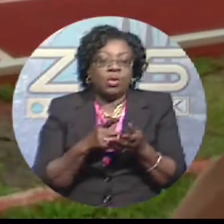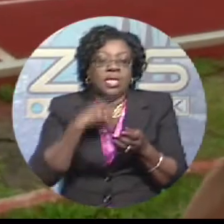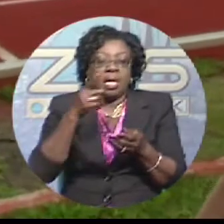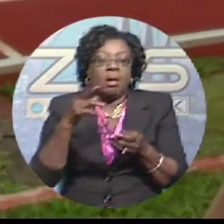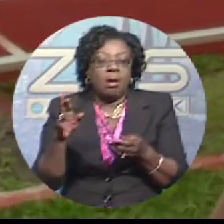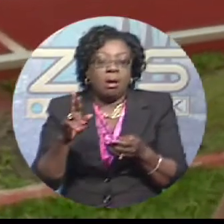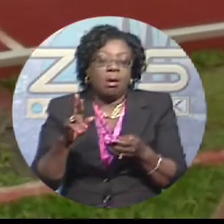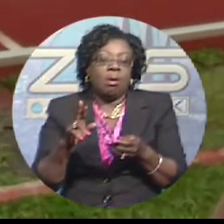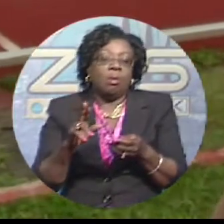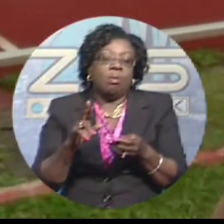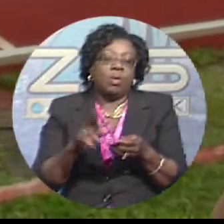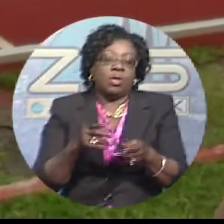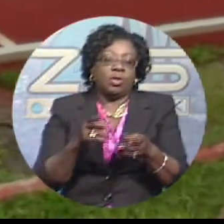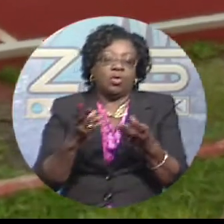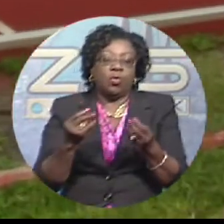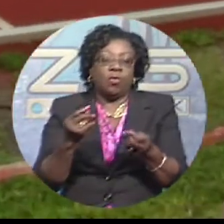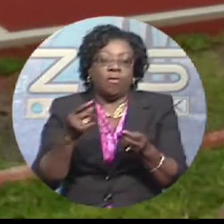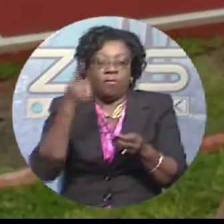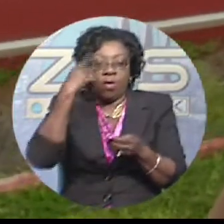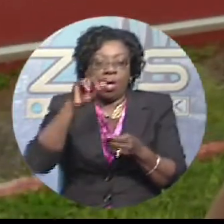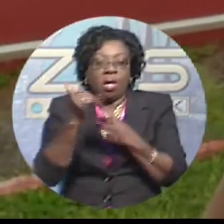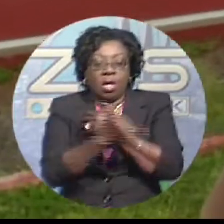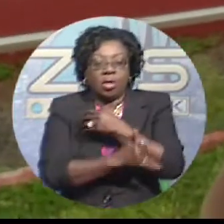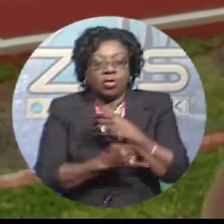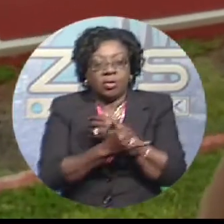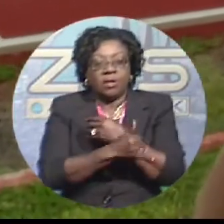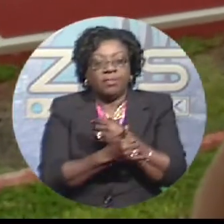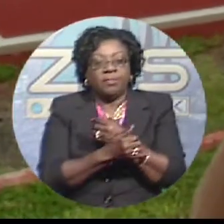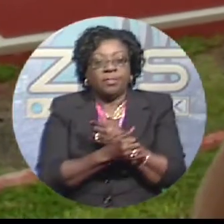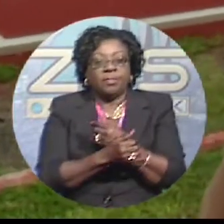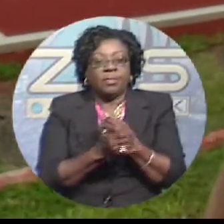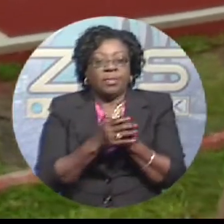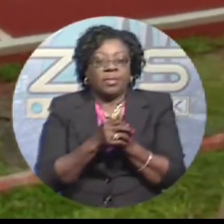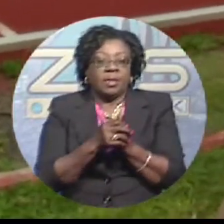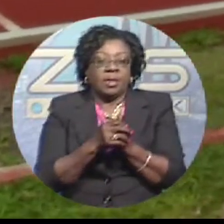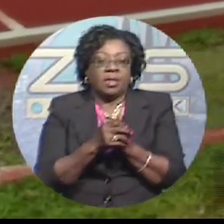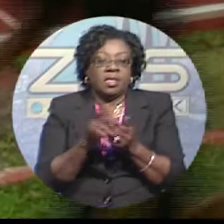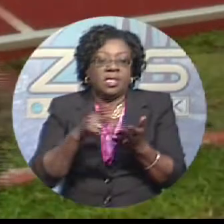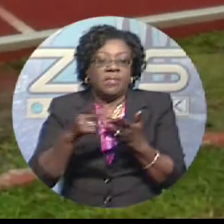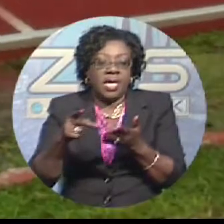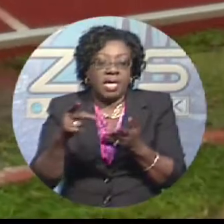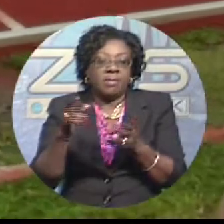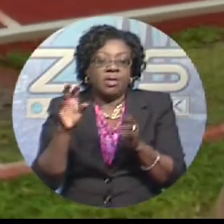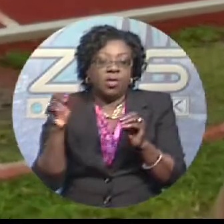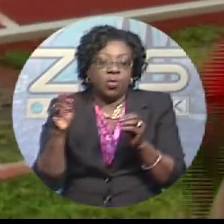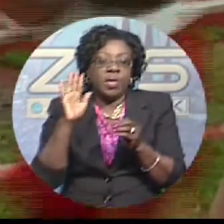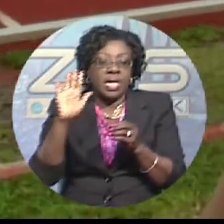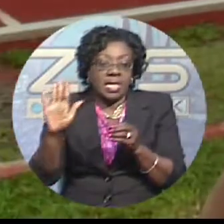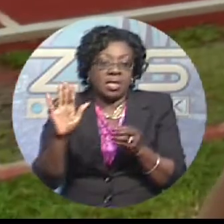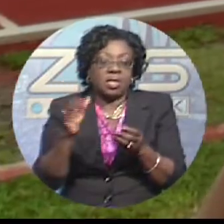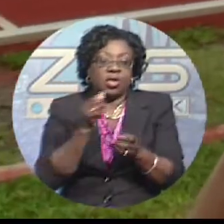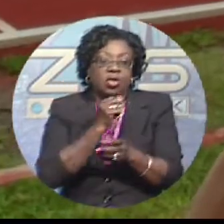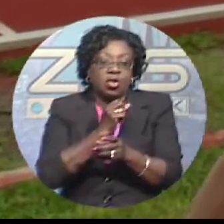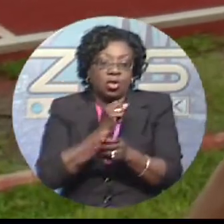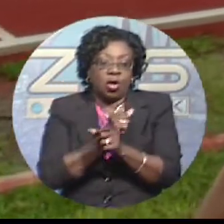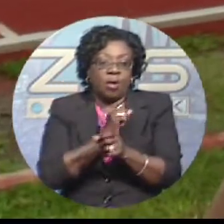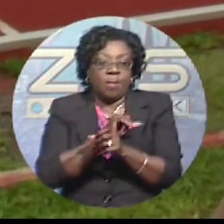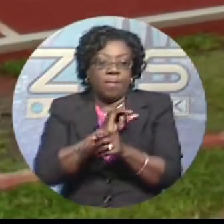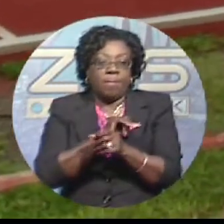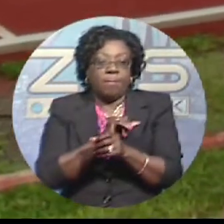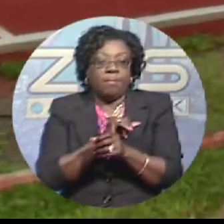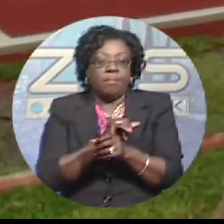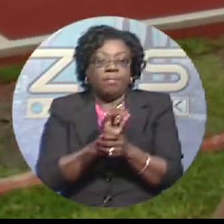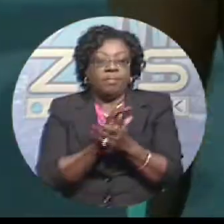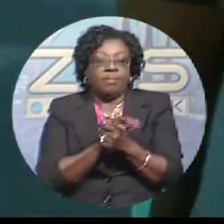his job, was to coach me. Not to tell me not to come home and compete for my country, or I come home, but to say to me, well, I don't want you to run the 4x1, let's